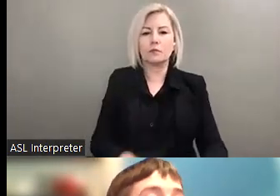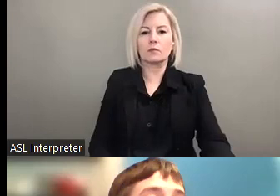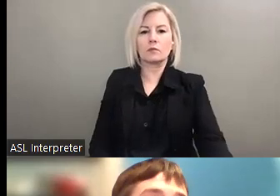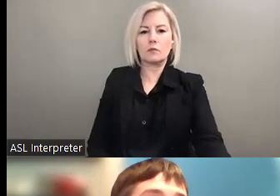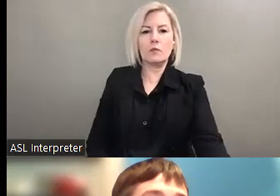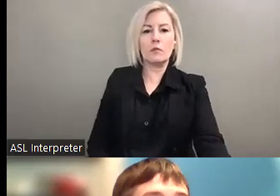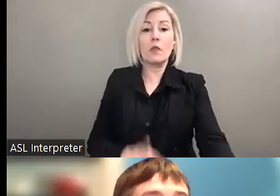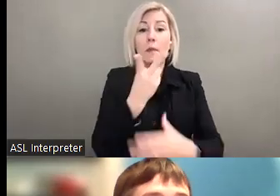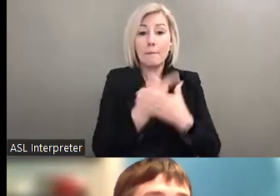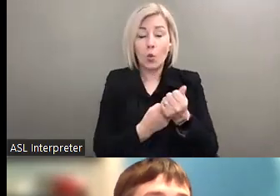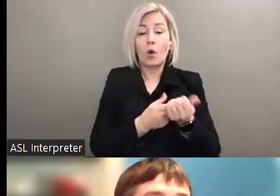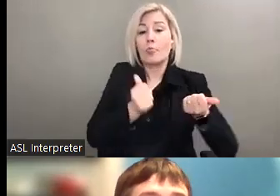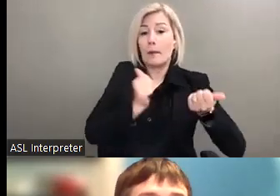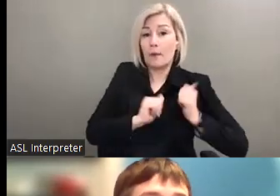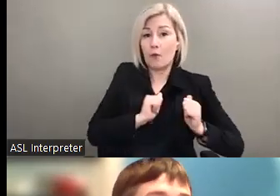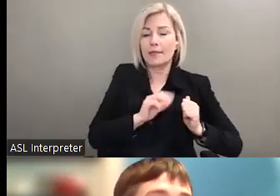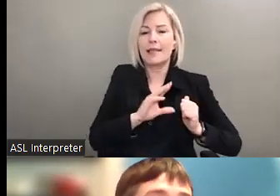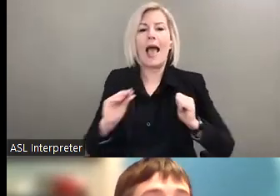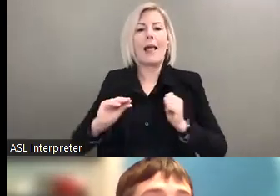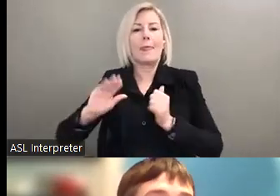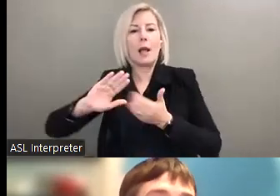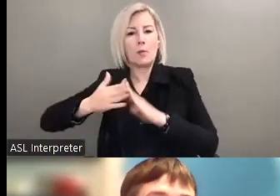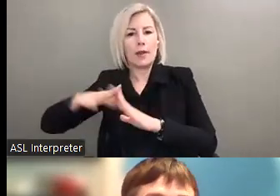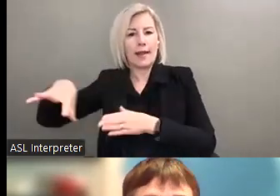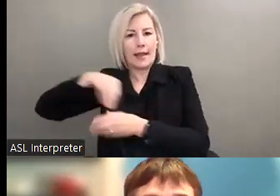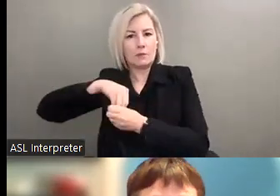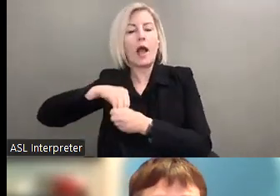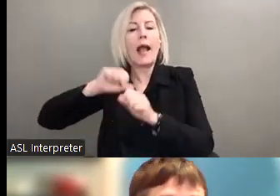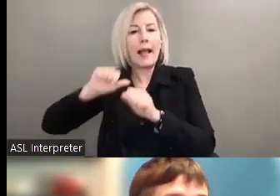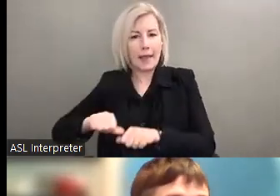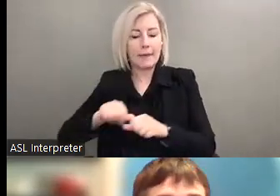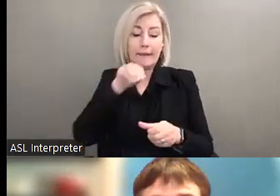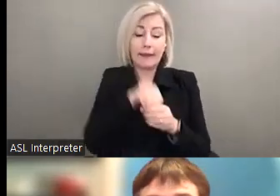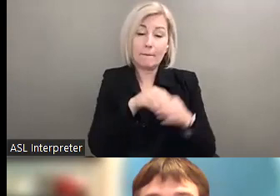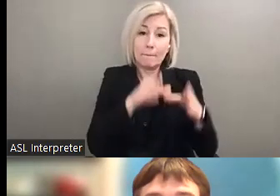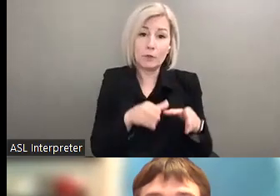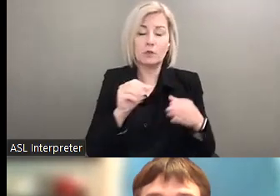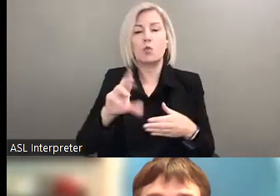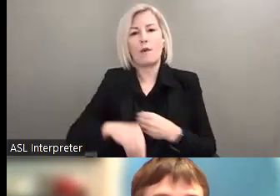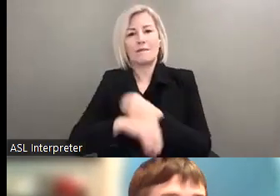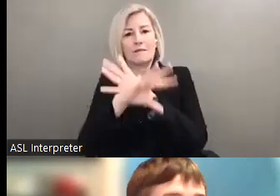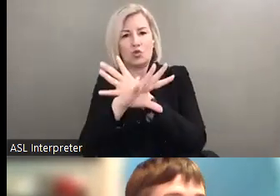Both the performance and the community engagement activity can be in person or virtual.